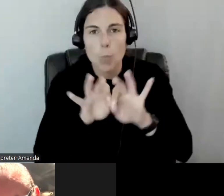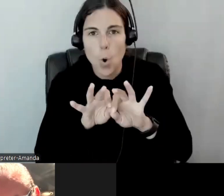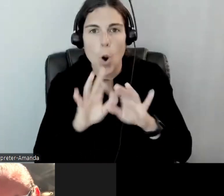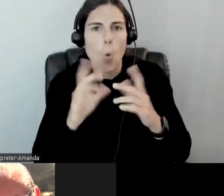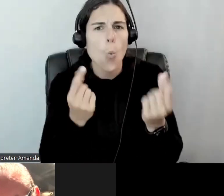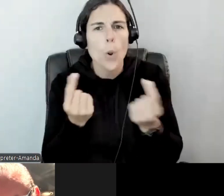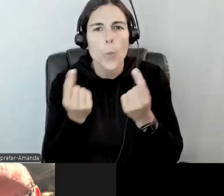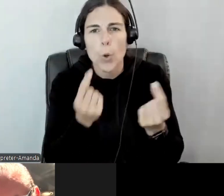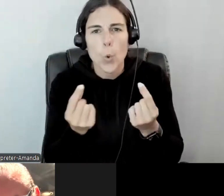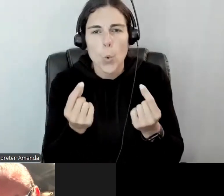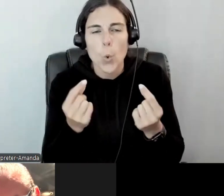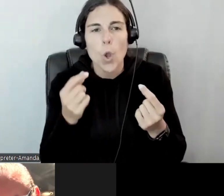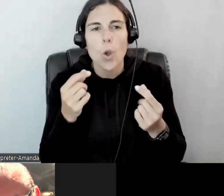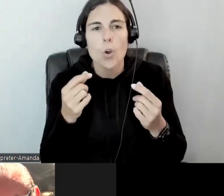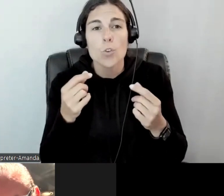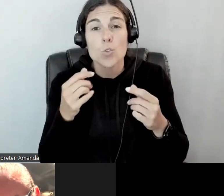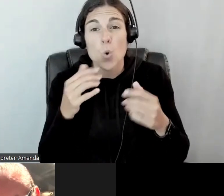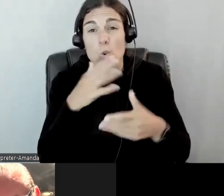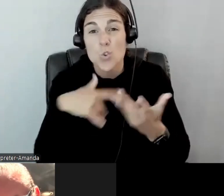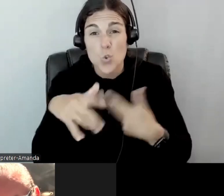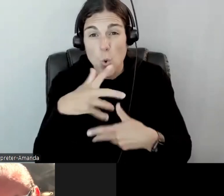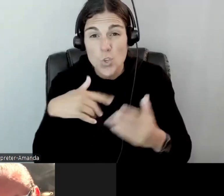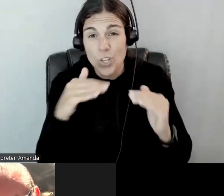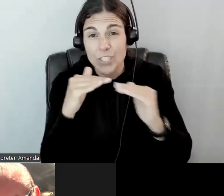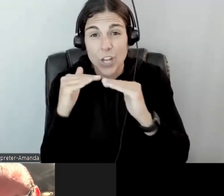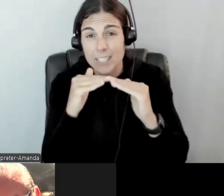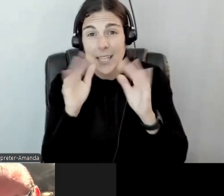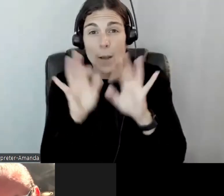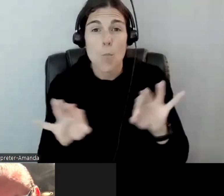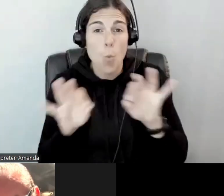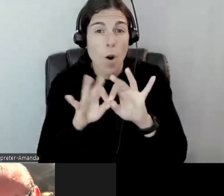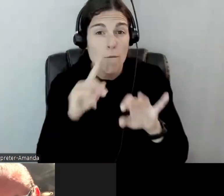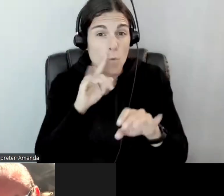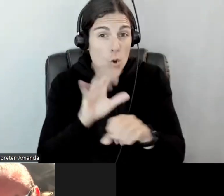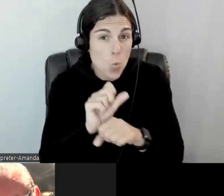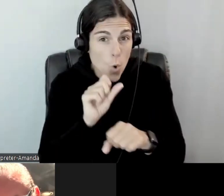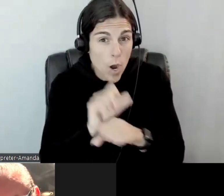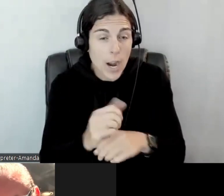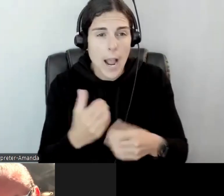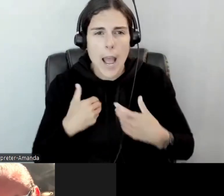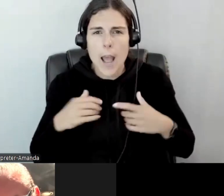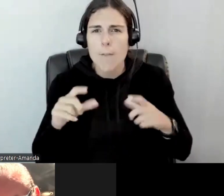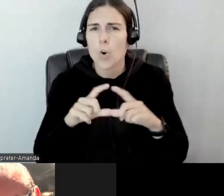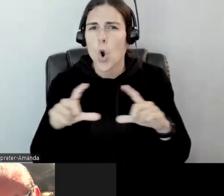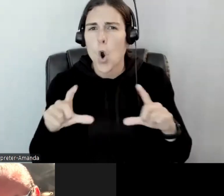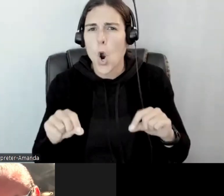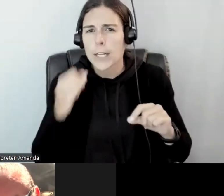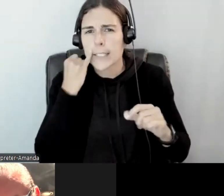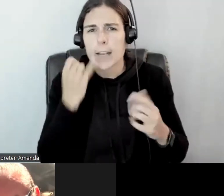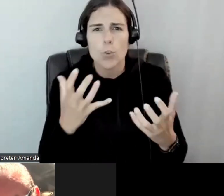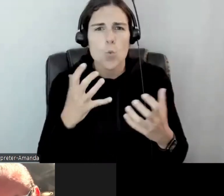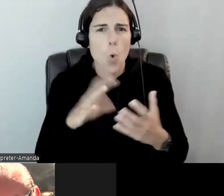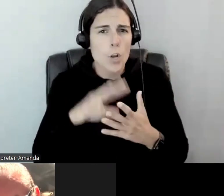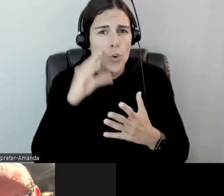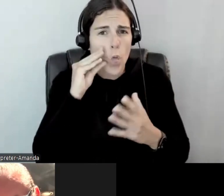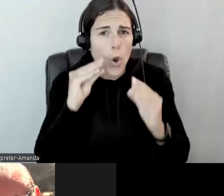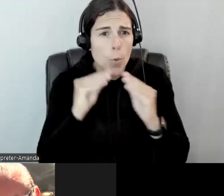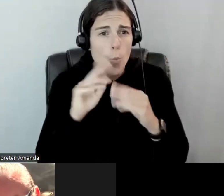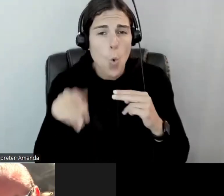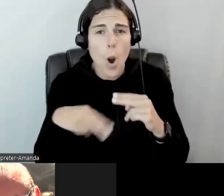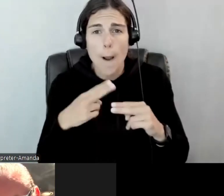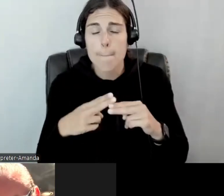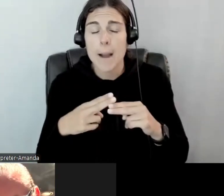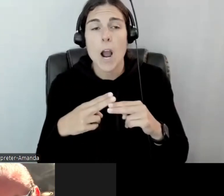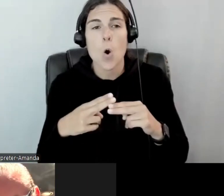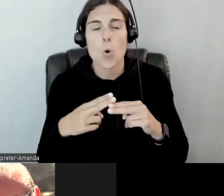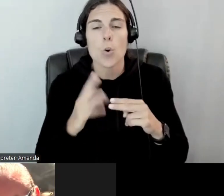social justice is essential to our work. And I have cards if folks want to learn more about our social